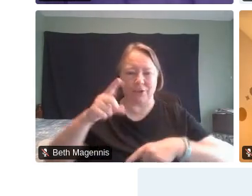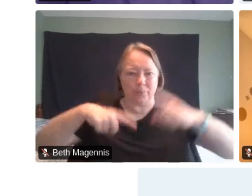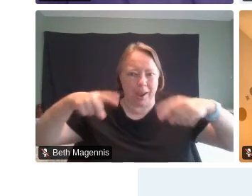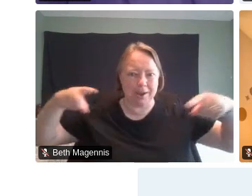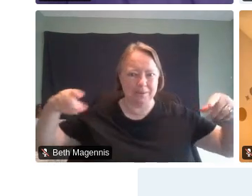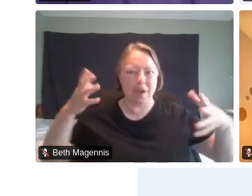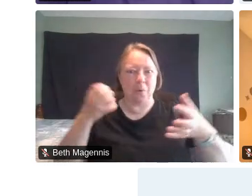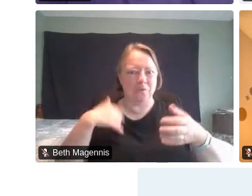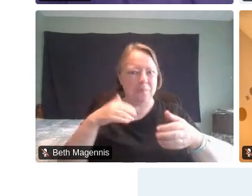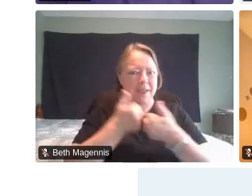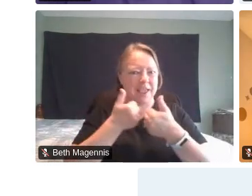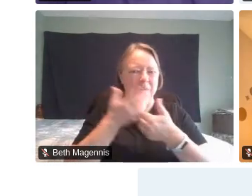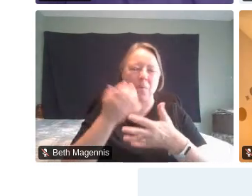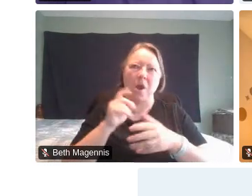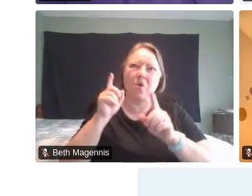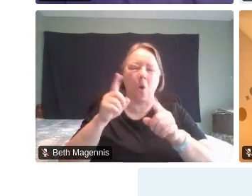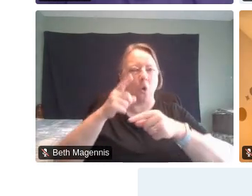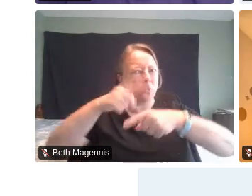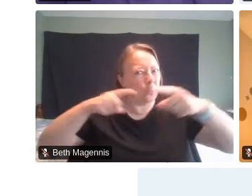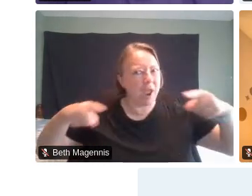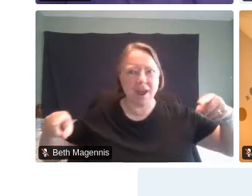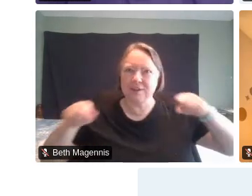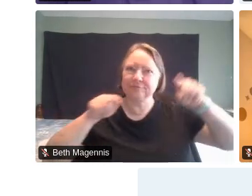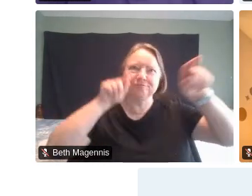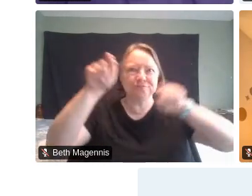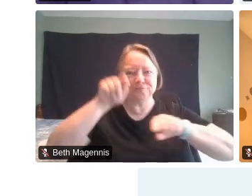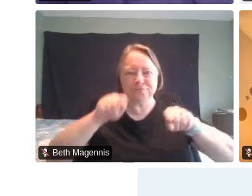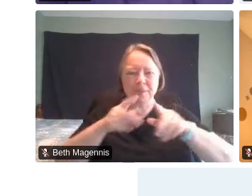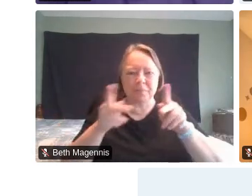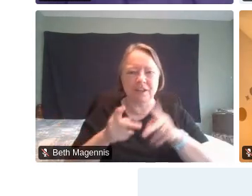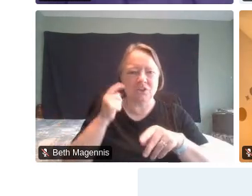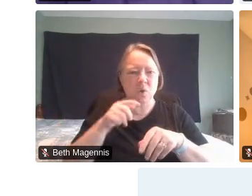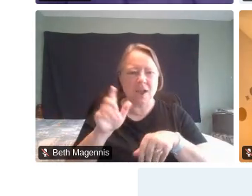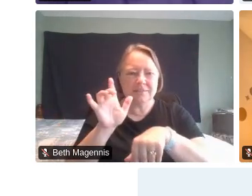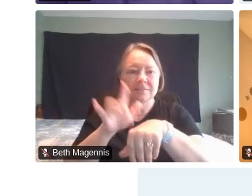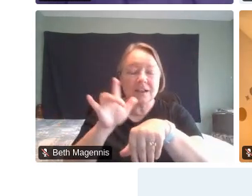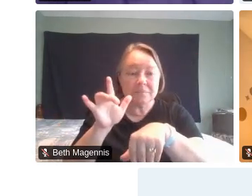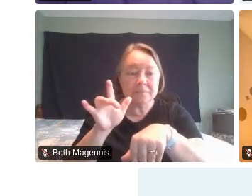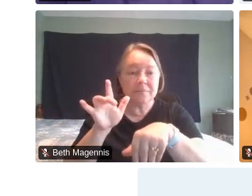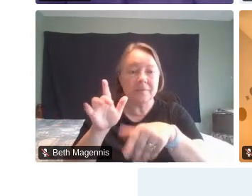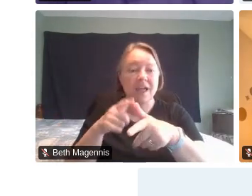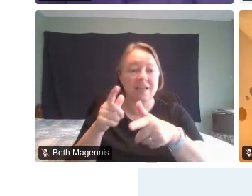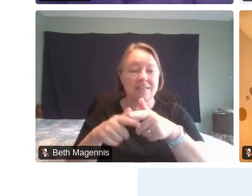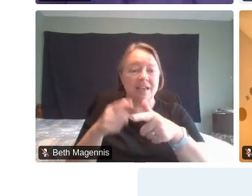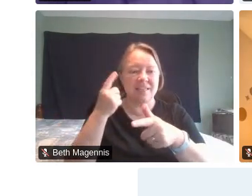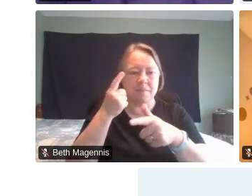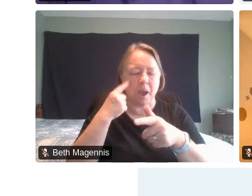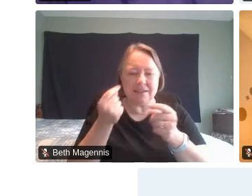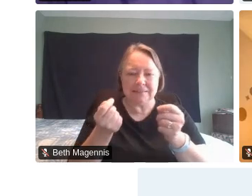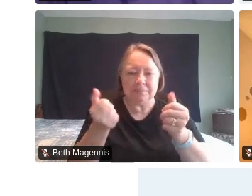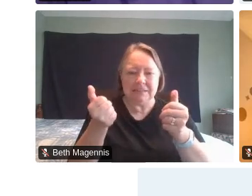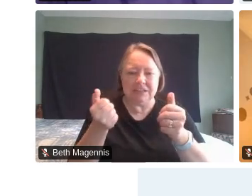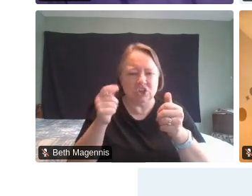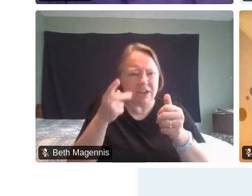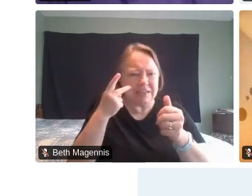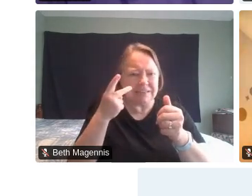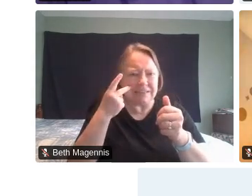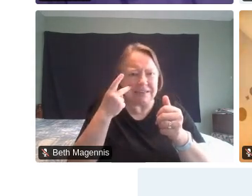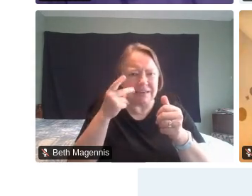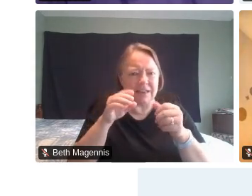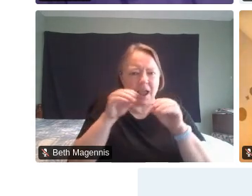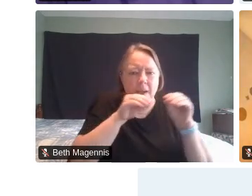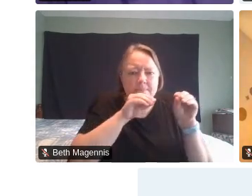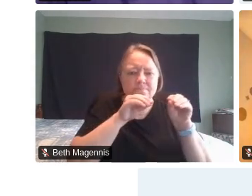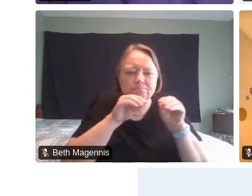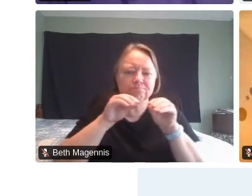I want it to go to a random position as soon as I tap it. And again, thinking about speed, should I see it glide to that